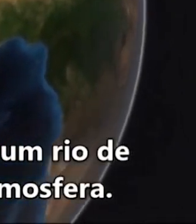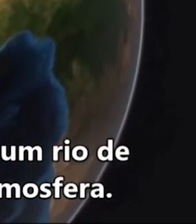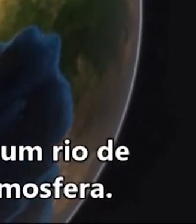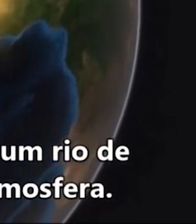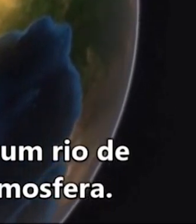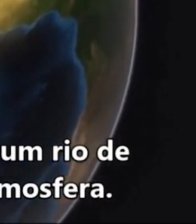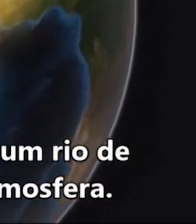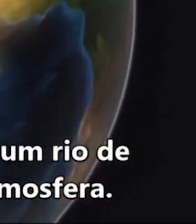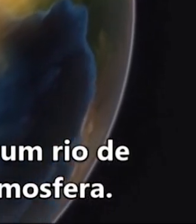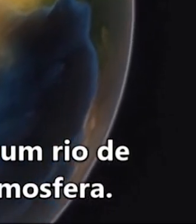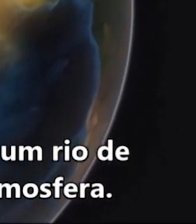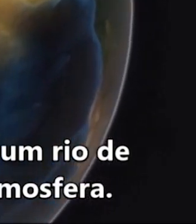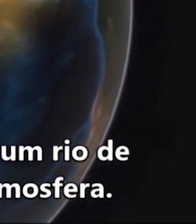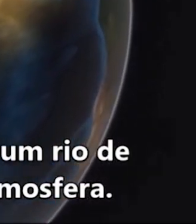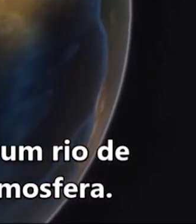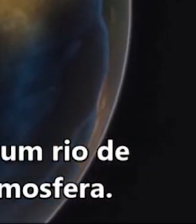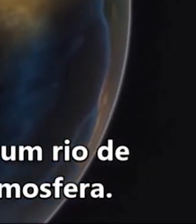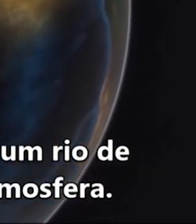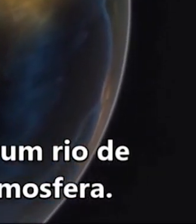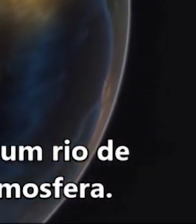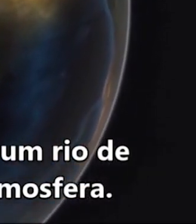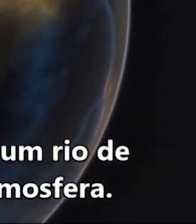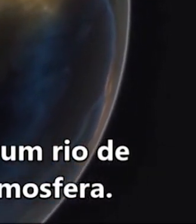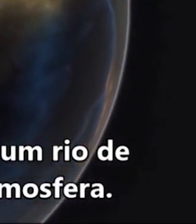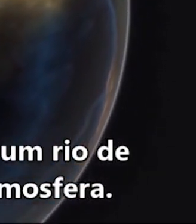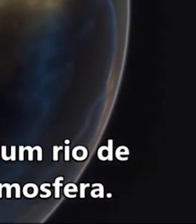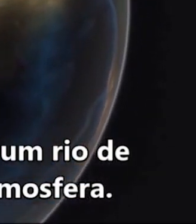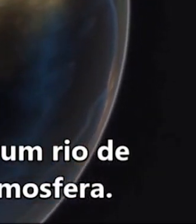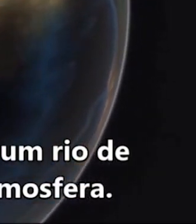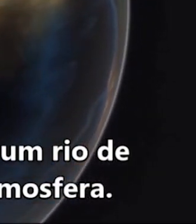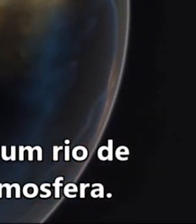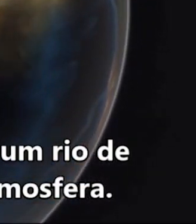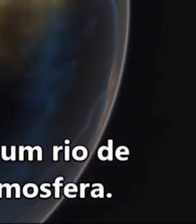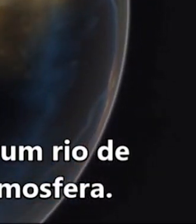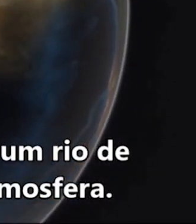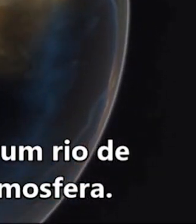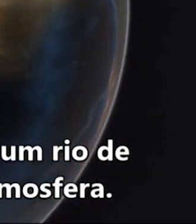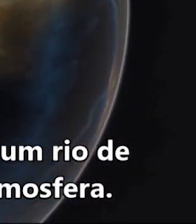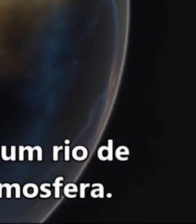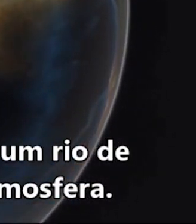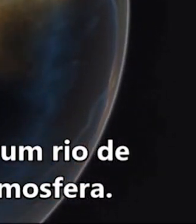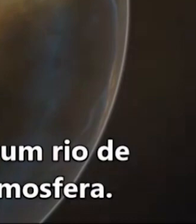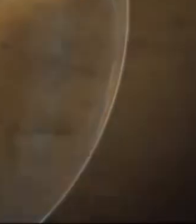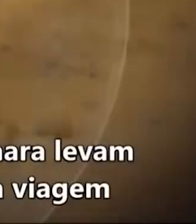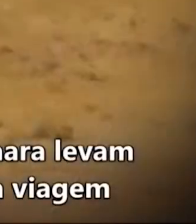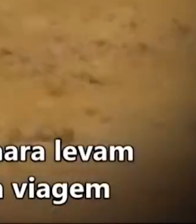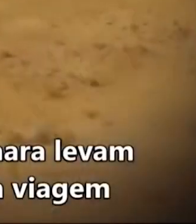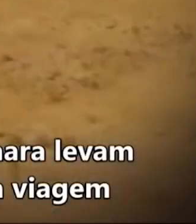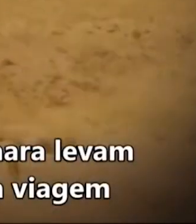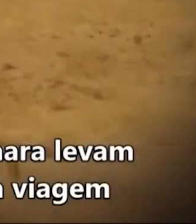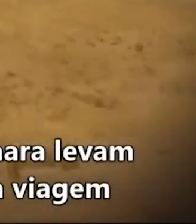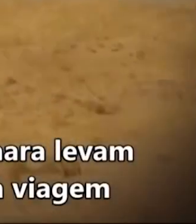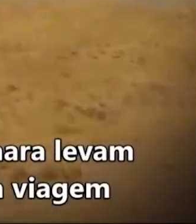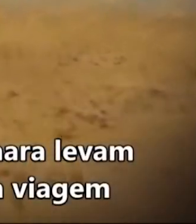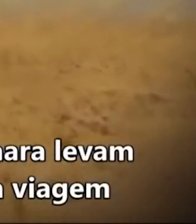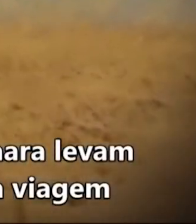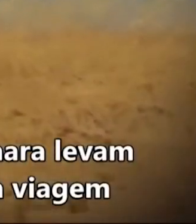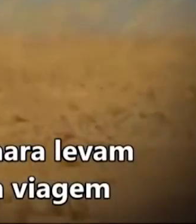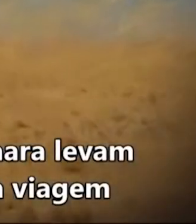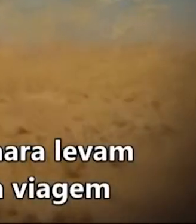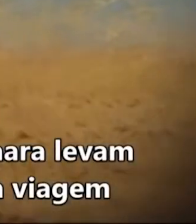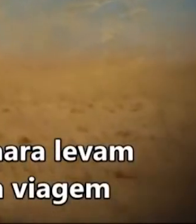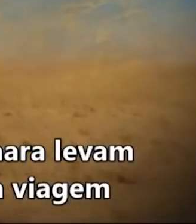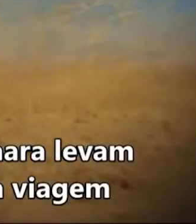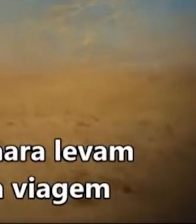intimately connected by a 10,000-mile-long intermittent atmospheric river of dust. Every year, intense Saharan